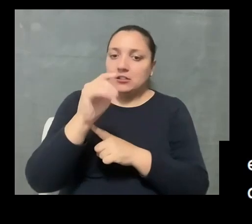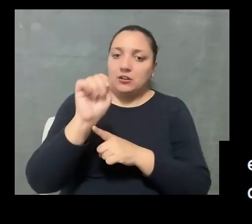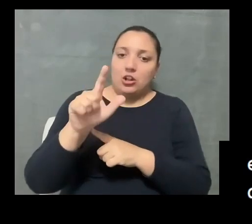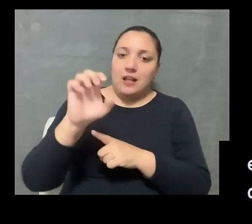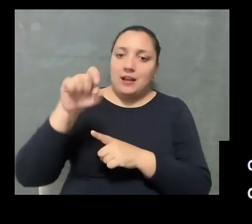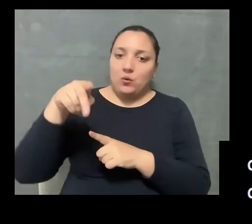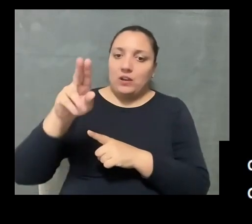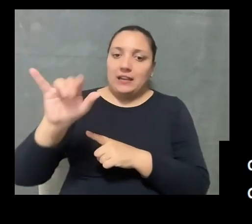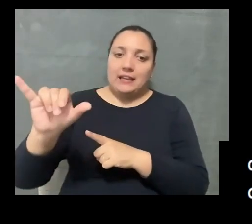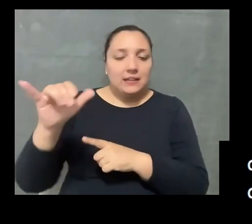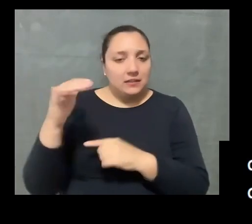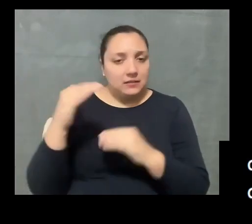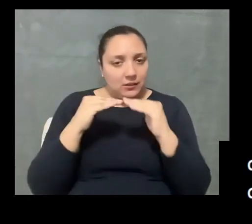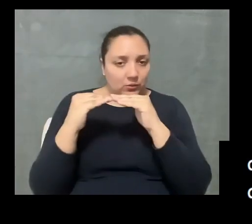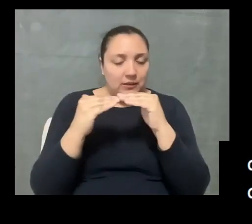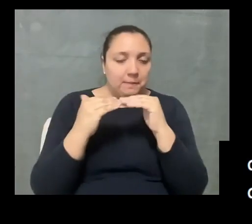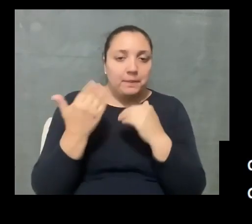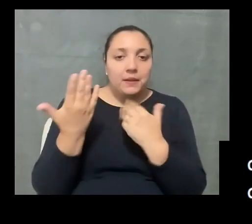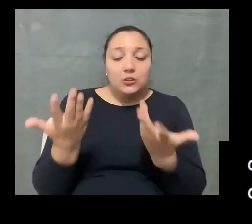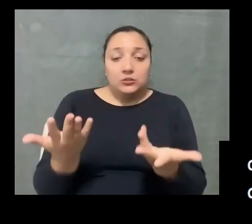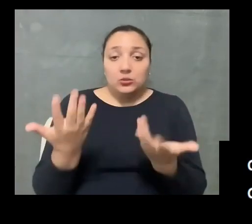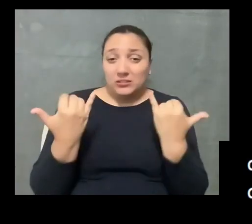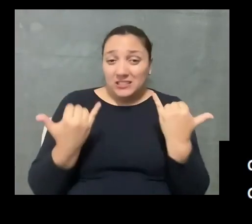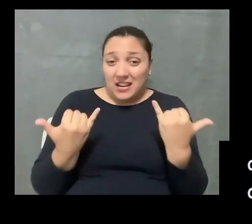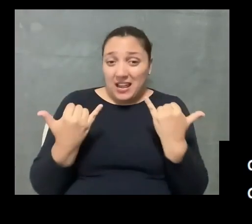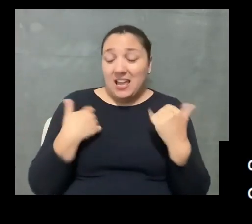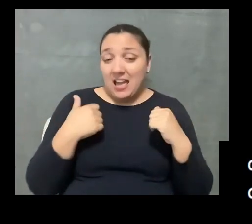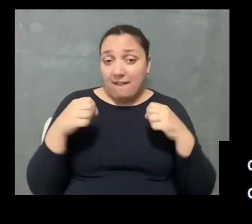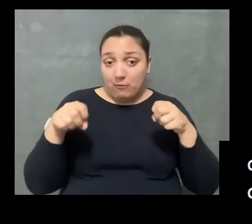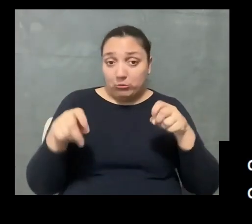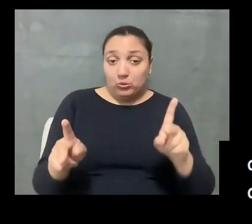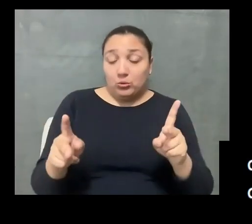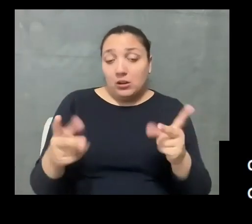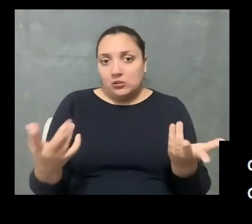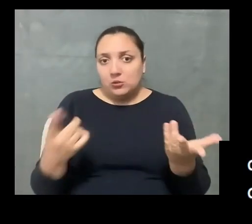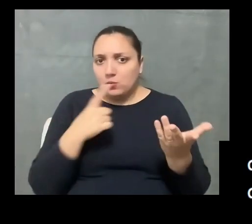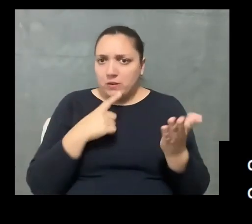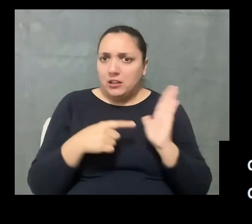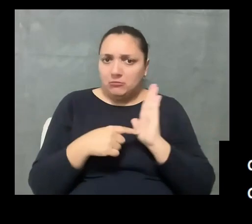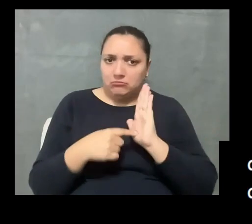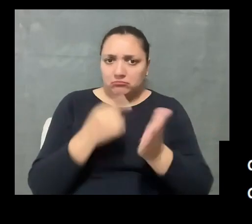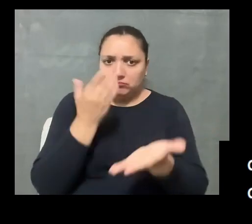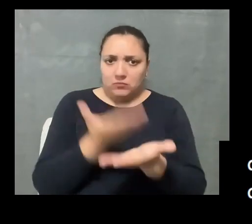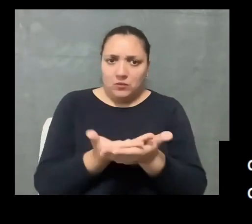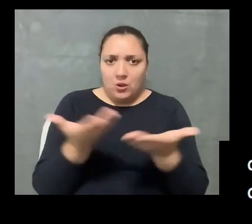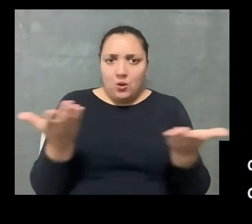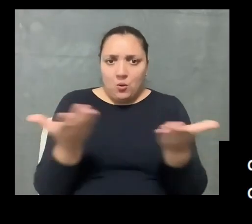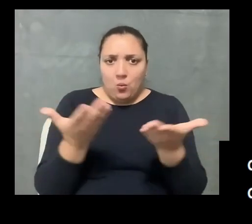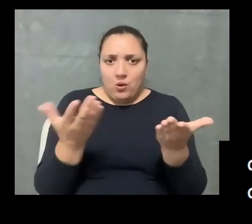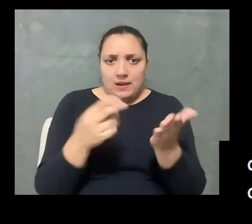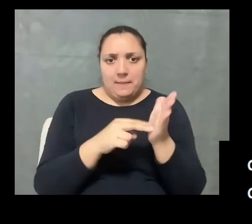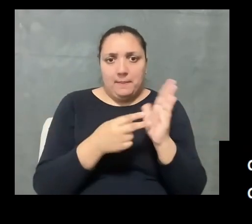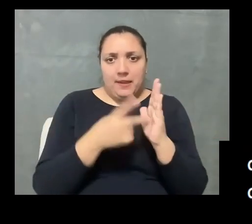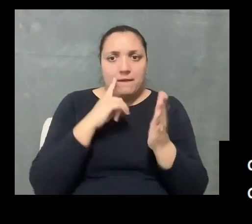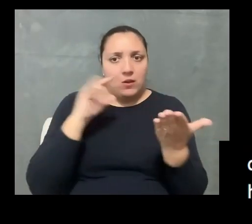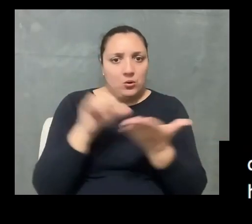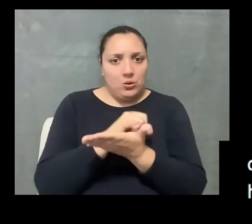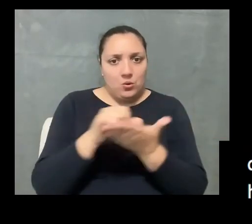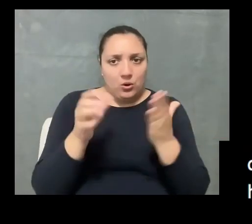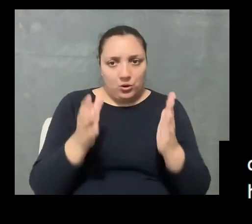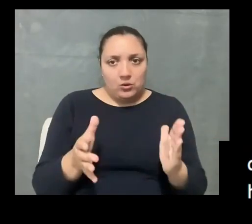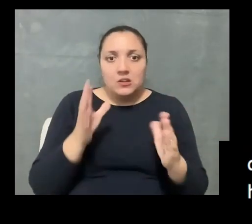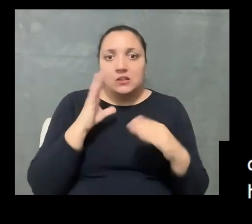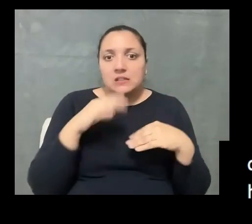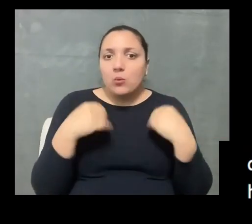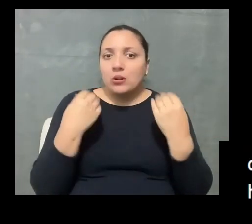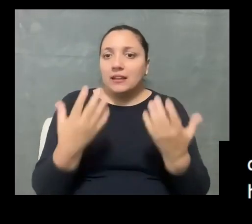really have the opportunity today to manifest what digital equity means to New Yorkers. And so I'm going to give you a set